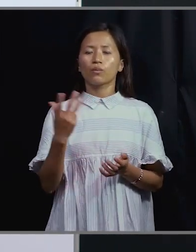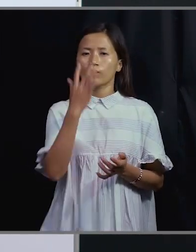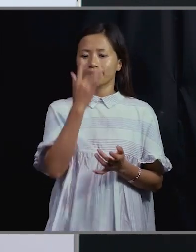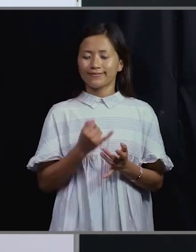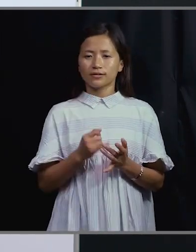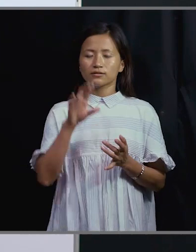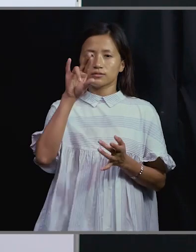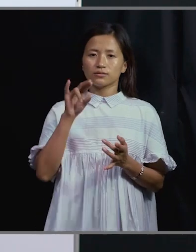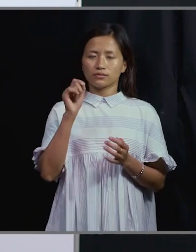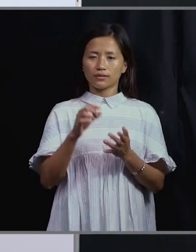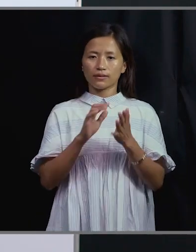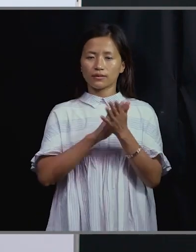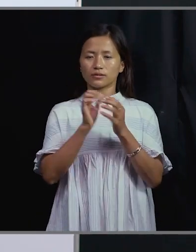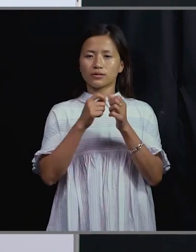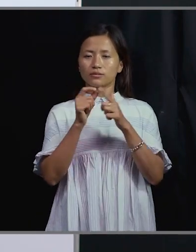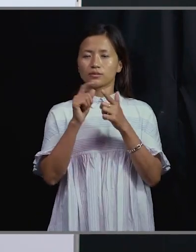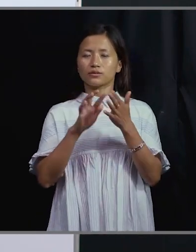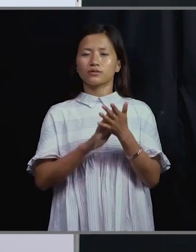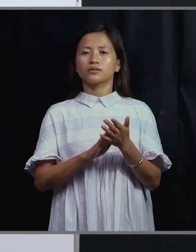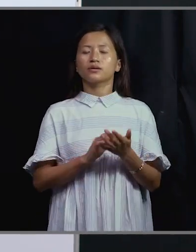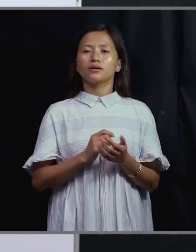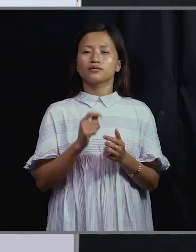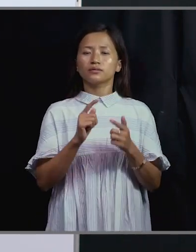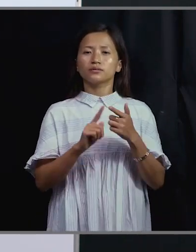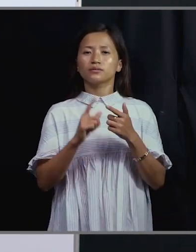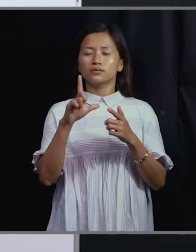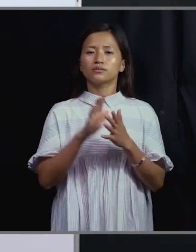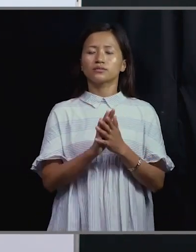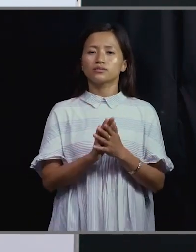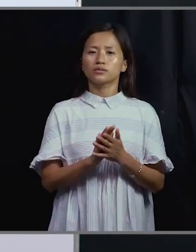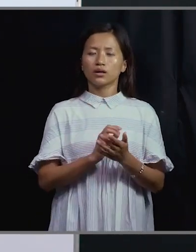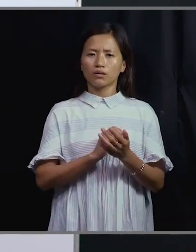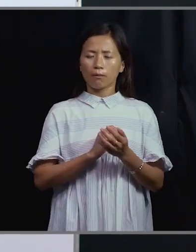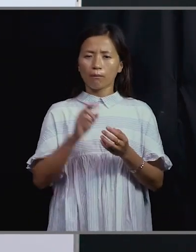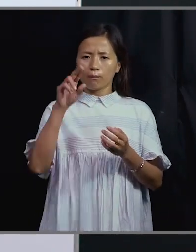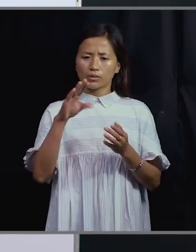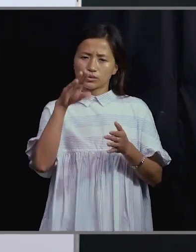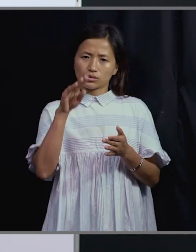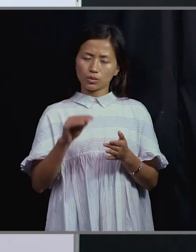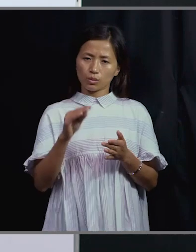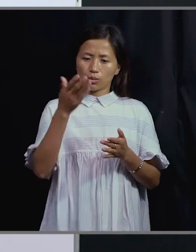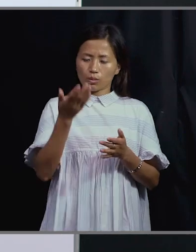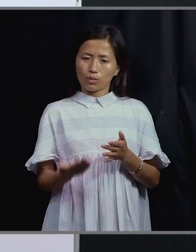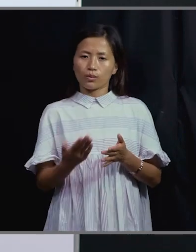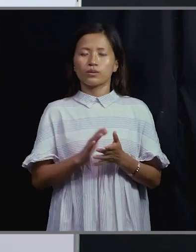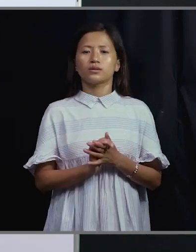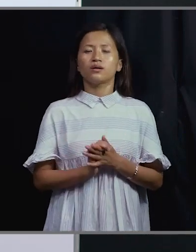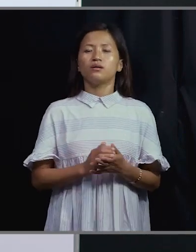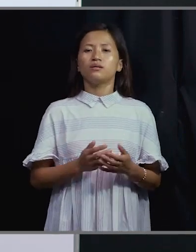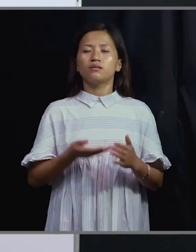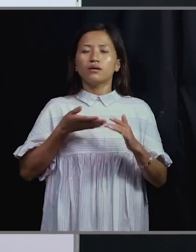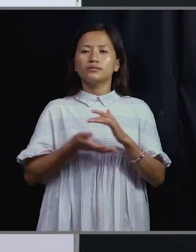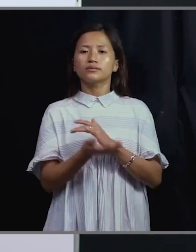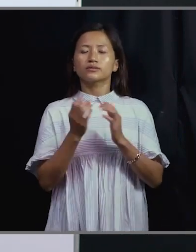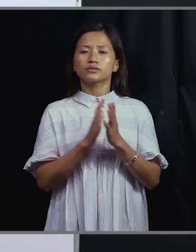this happen? Why are these electrophilic substitution reactions in haloarenes much slower, and why do they occur under